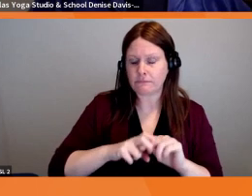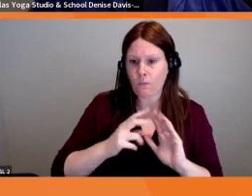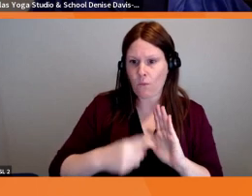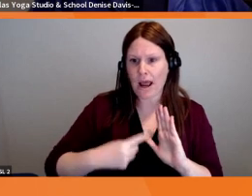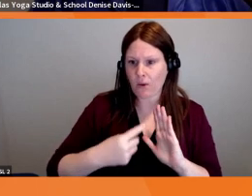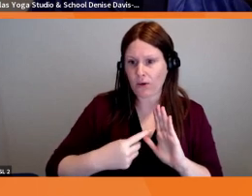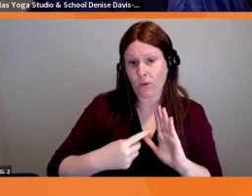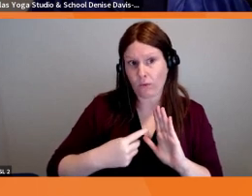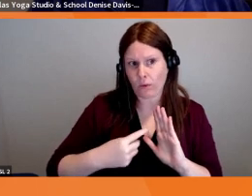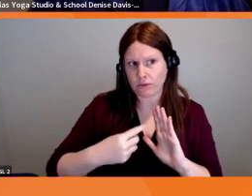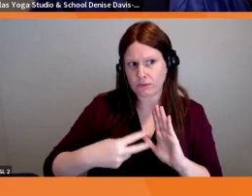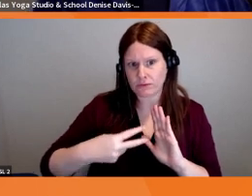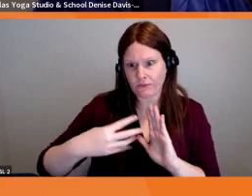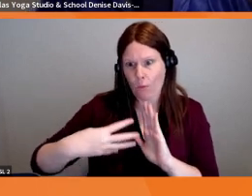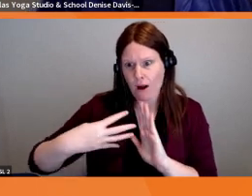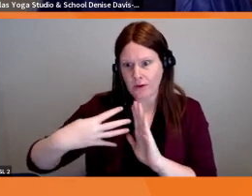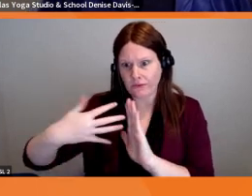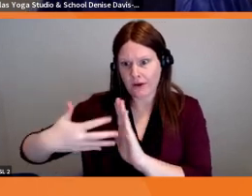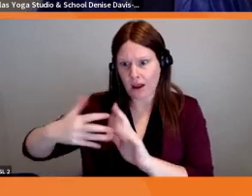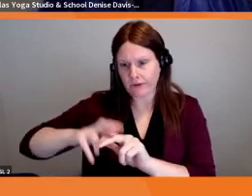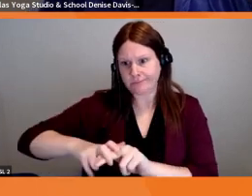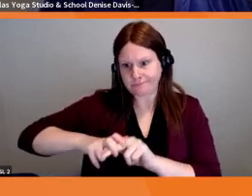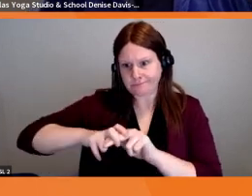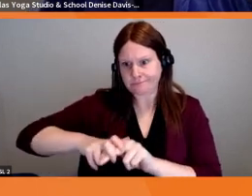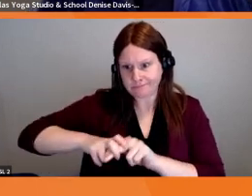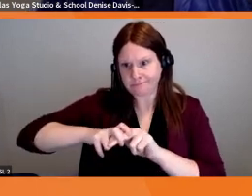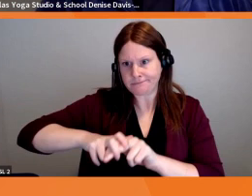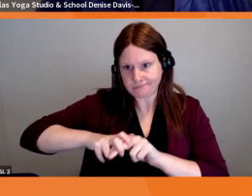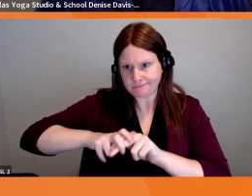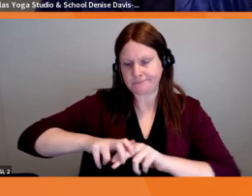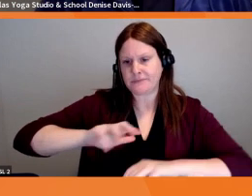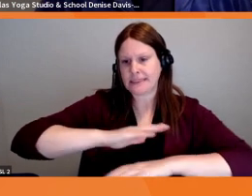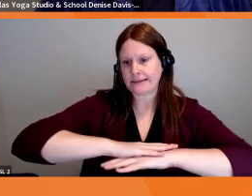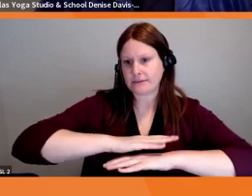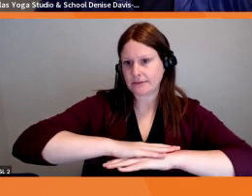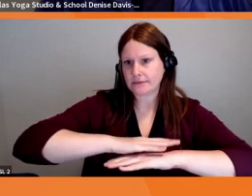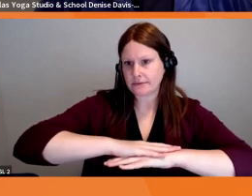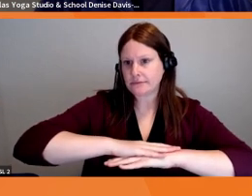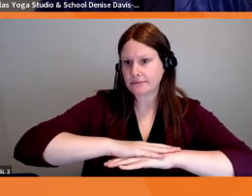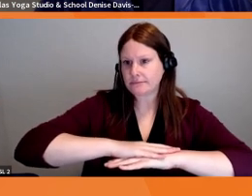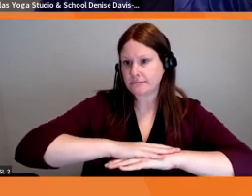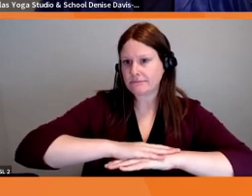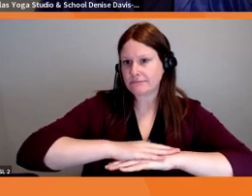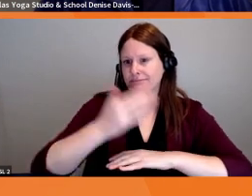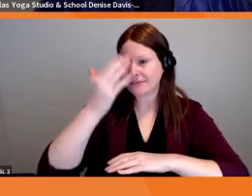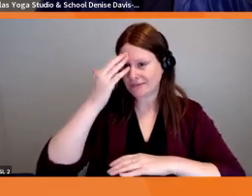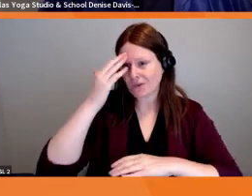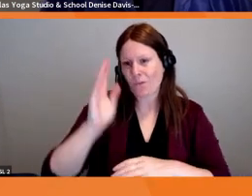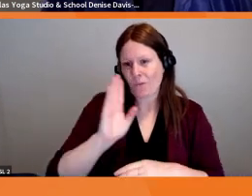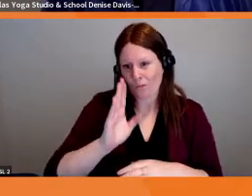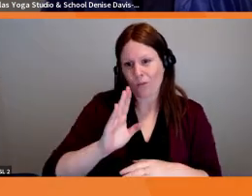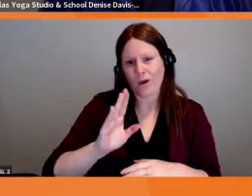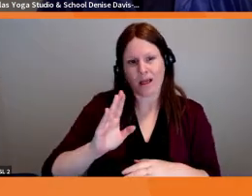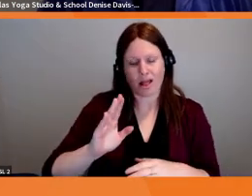alone 4 or 5 hours. We know if we're sitting for 4 or 5 hours that there's going to become a problem, right? It's not